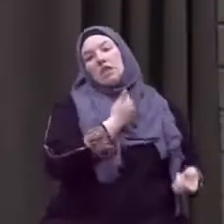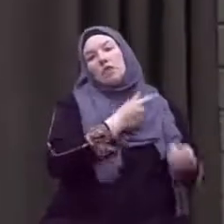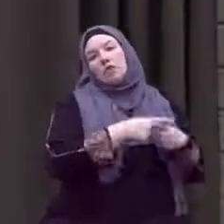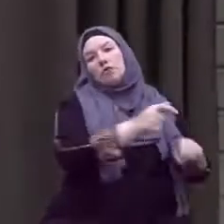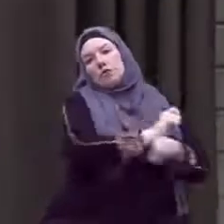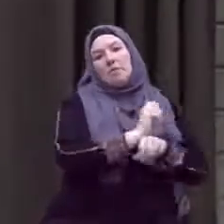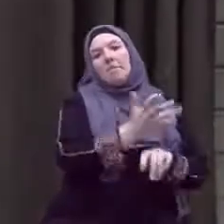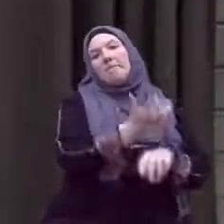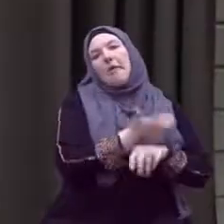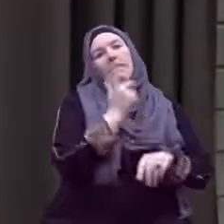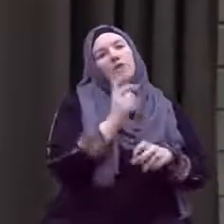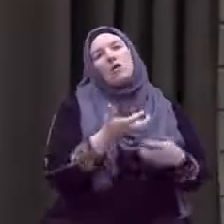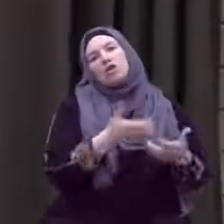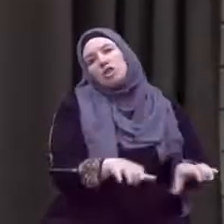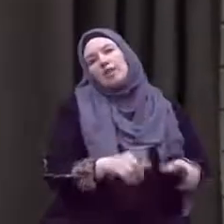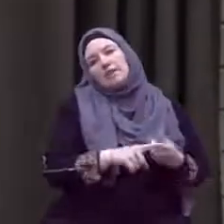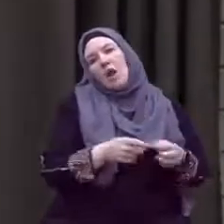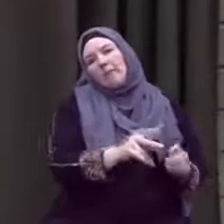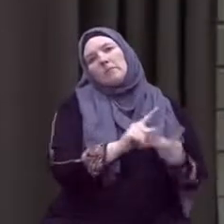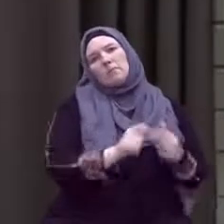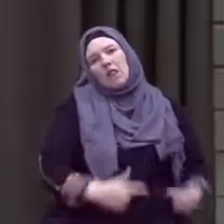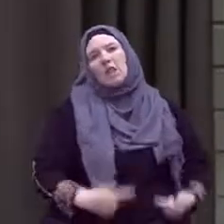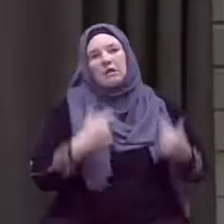beg for a chance to live.